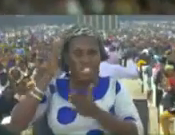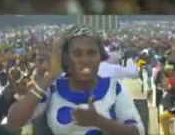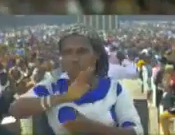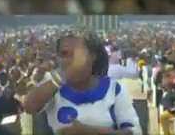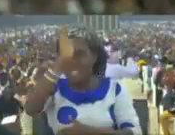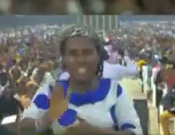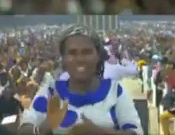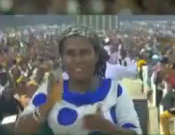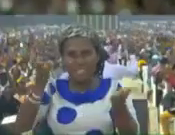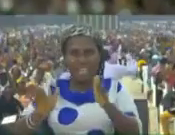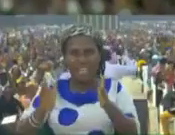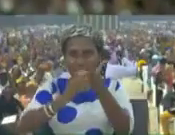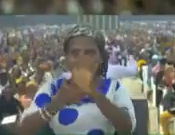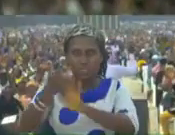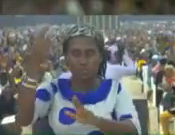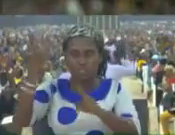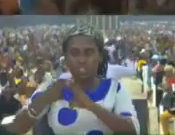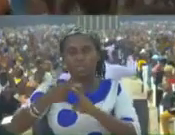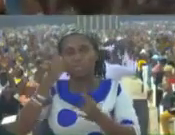again.